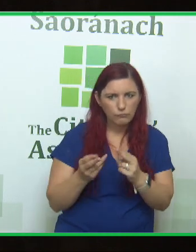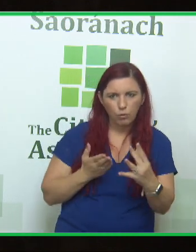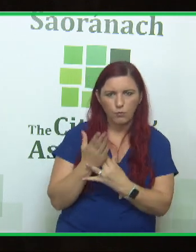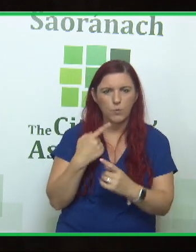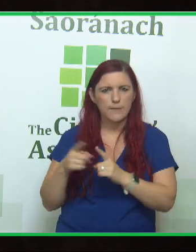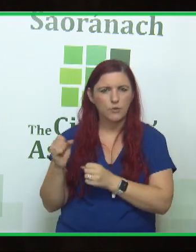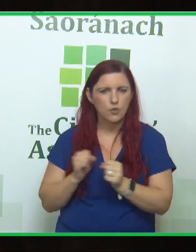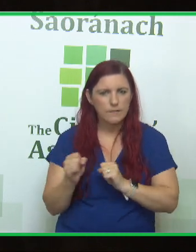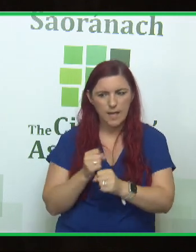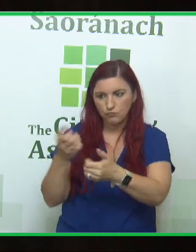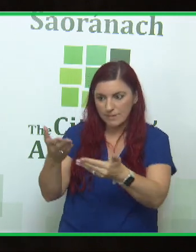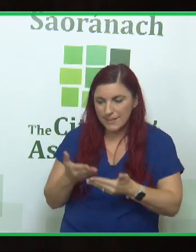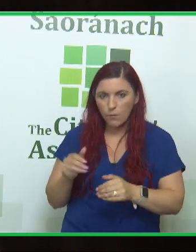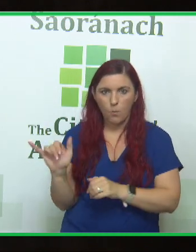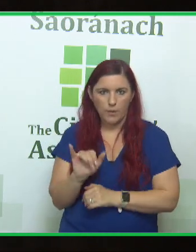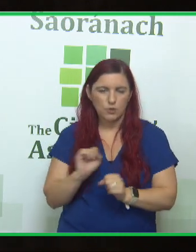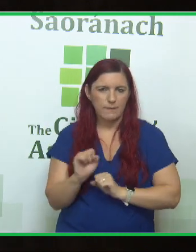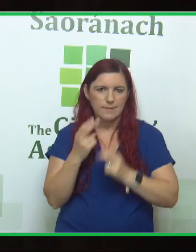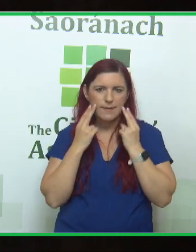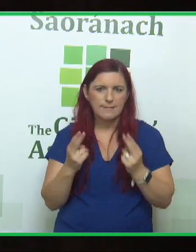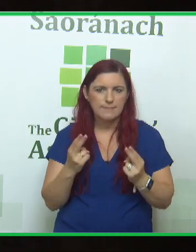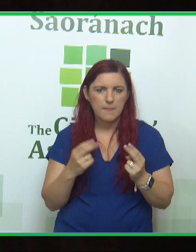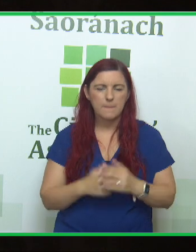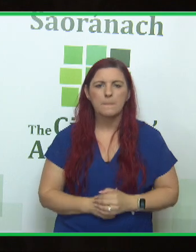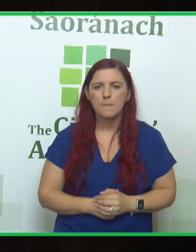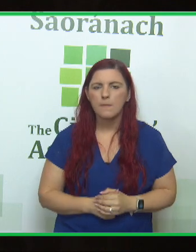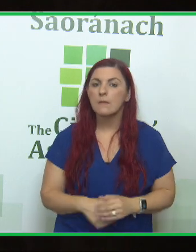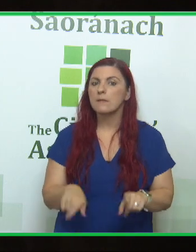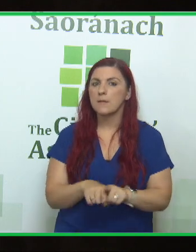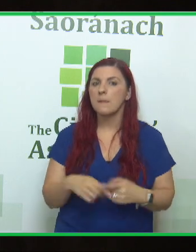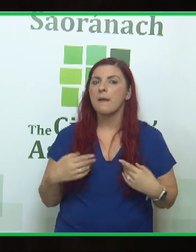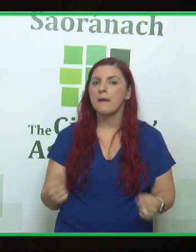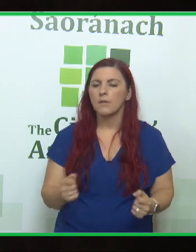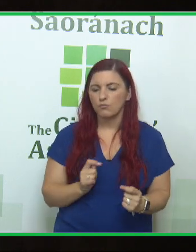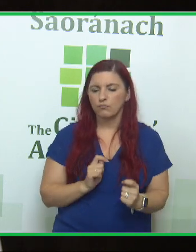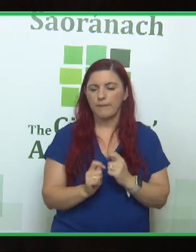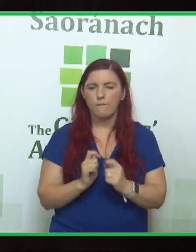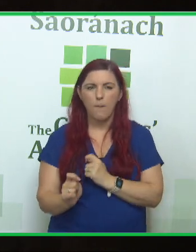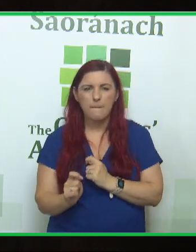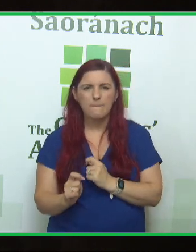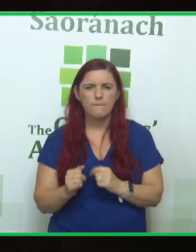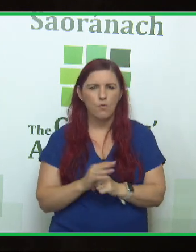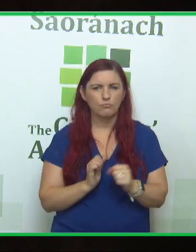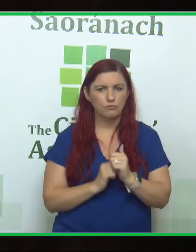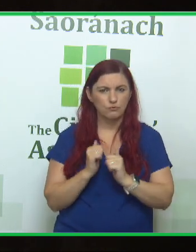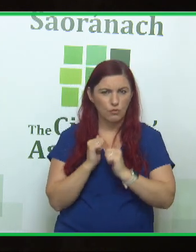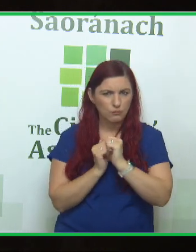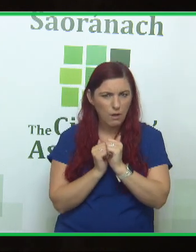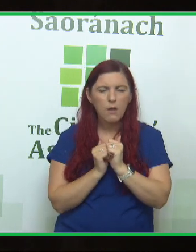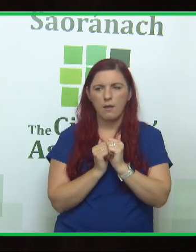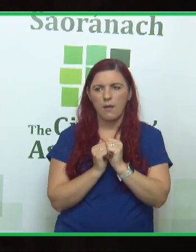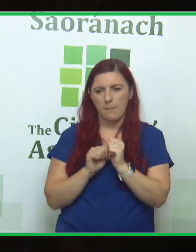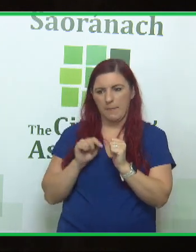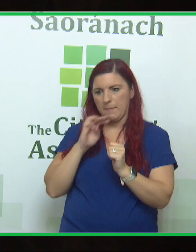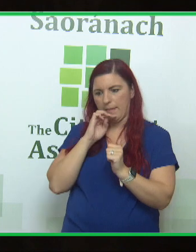and get the services they need. There's also then a reform at a structural level, which we should make the issue of